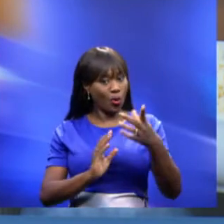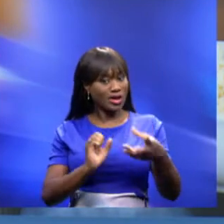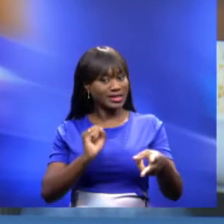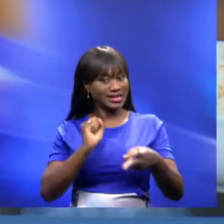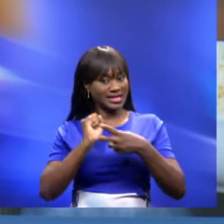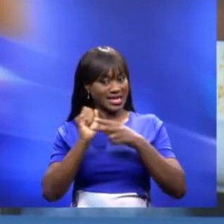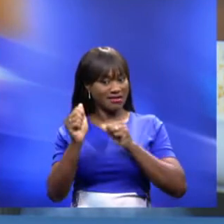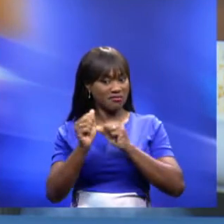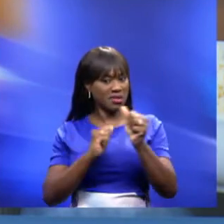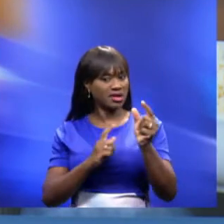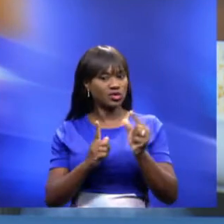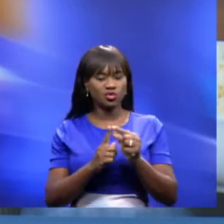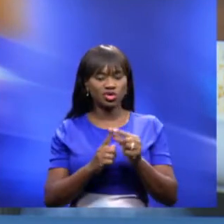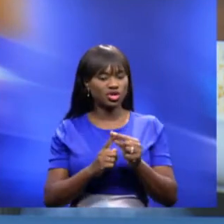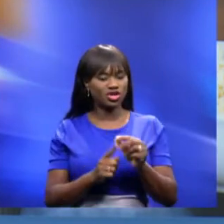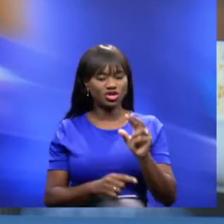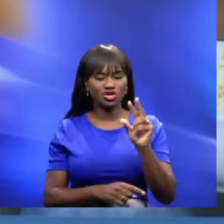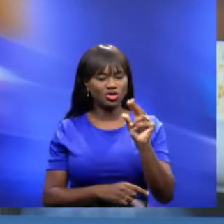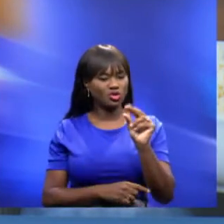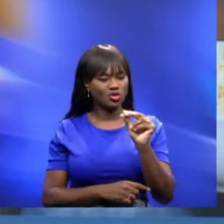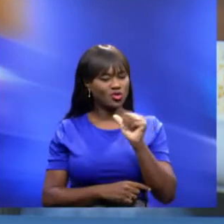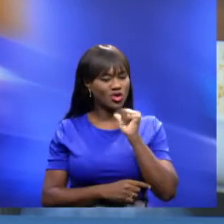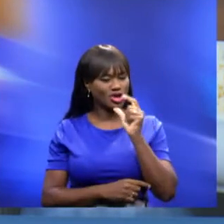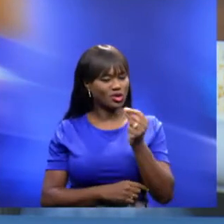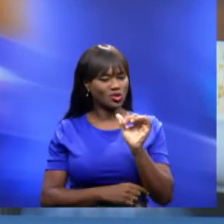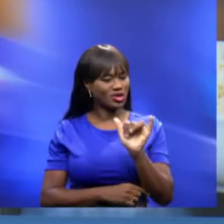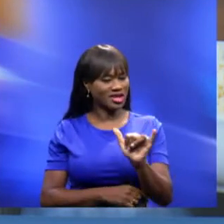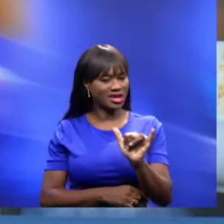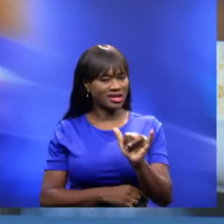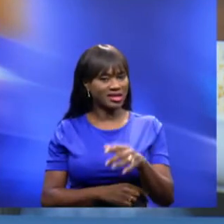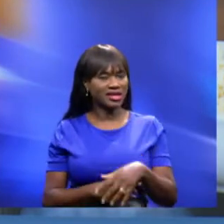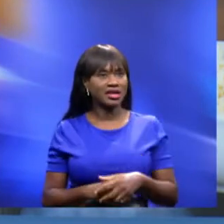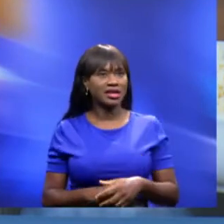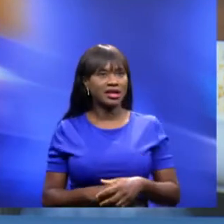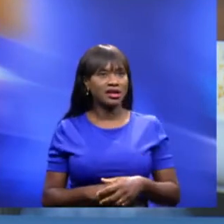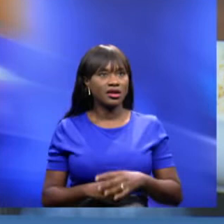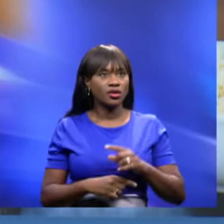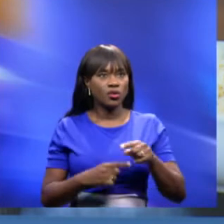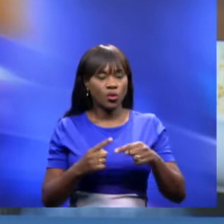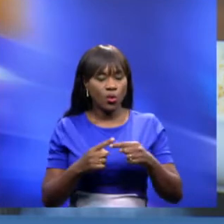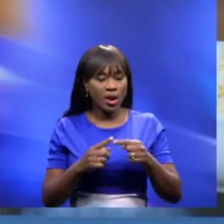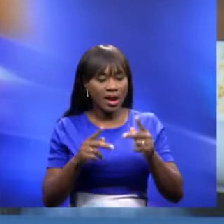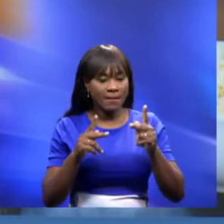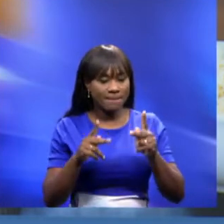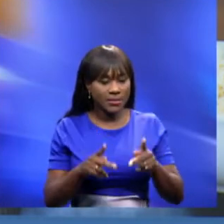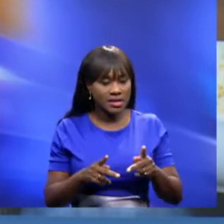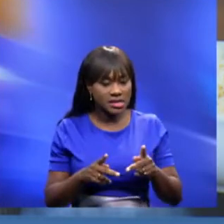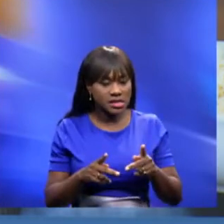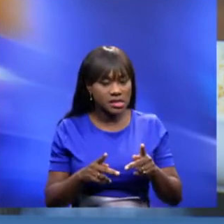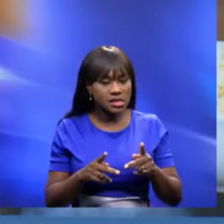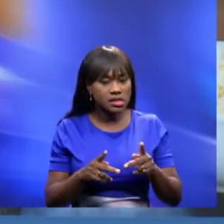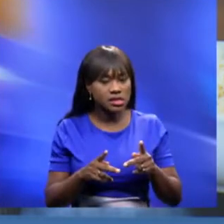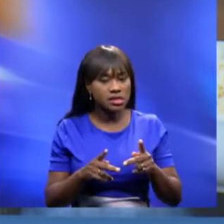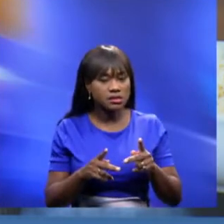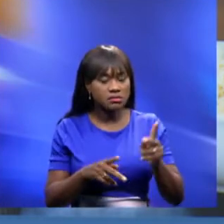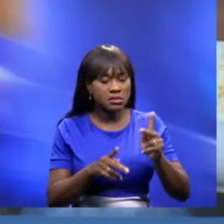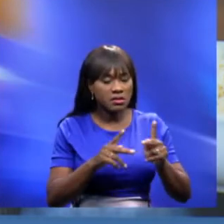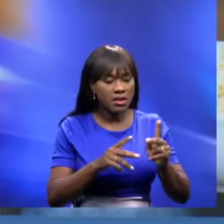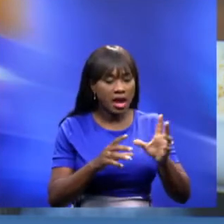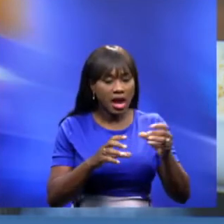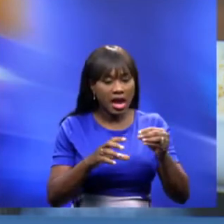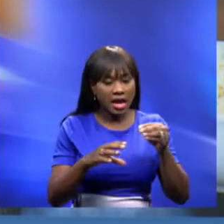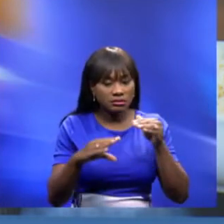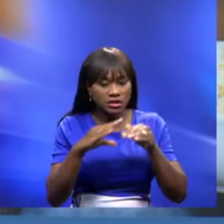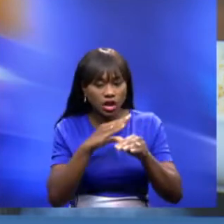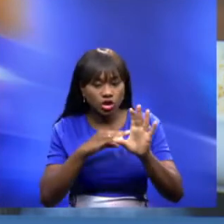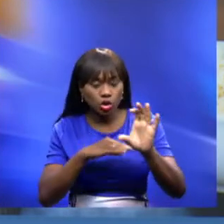good idea either, because remember, once persons get access to your machine, and they can access the cache and